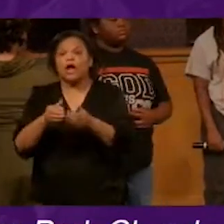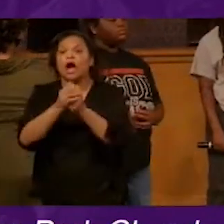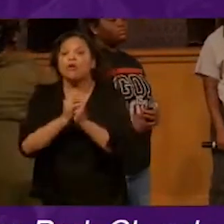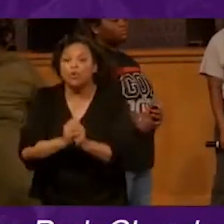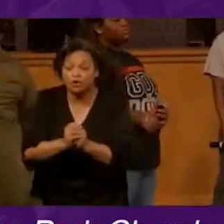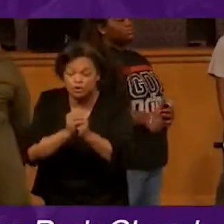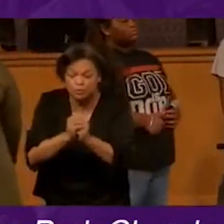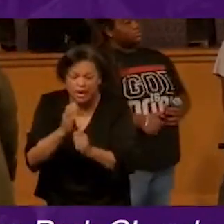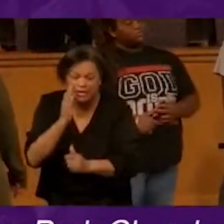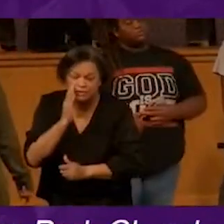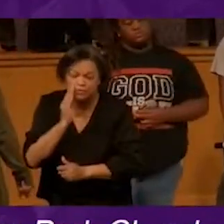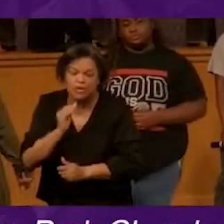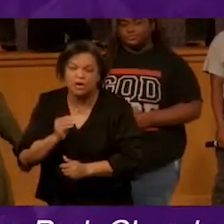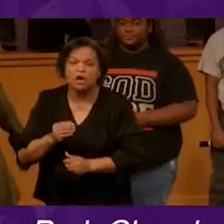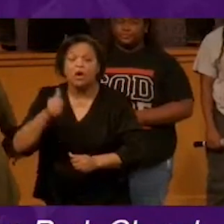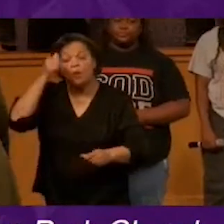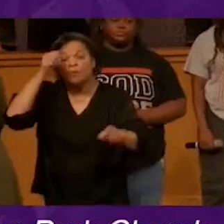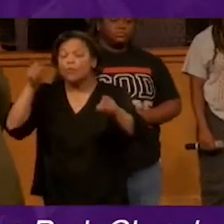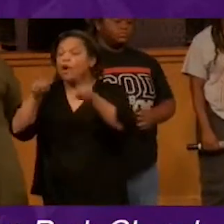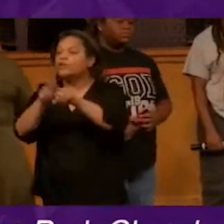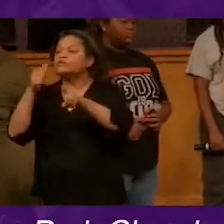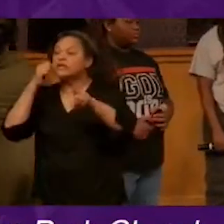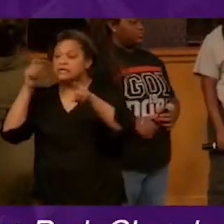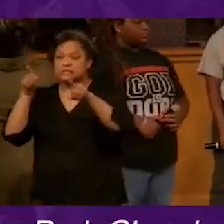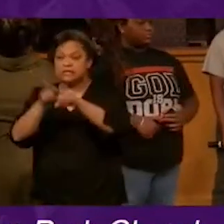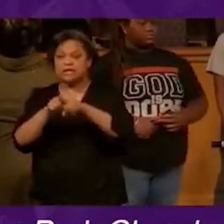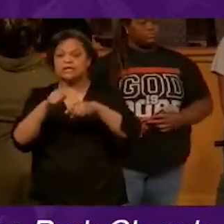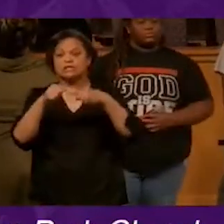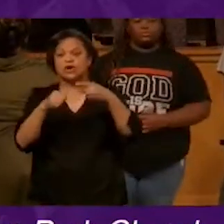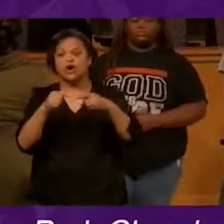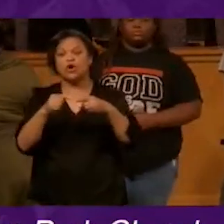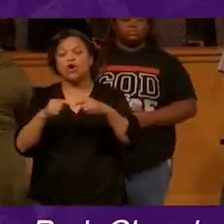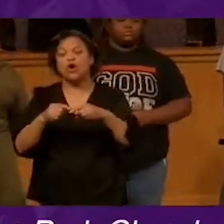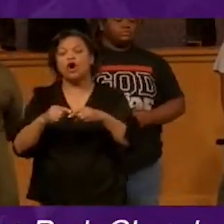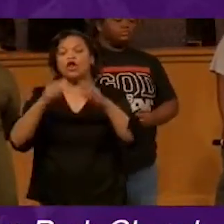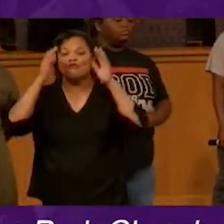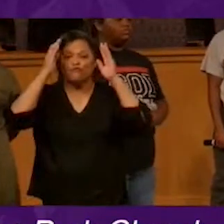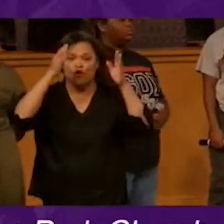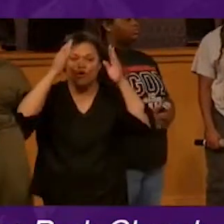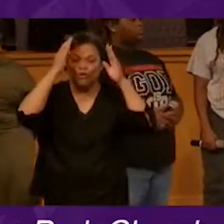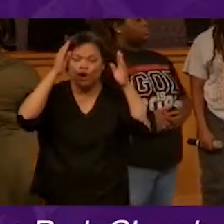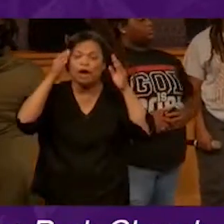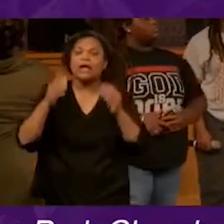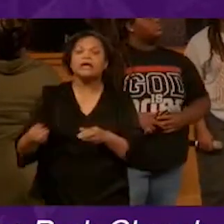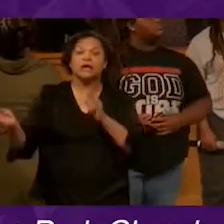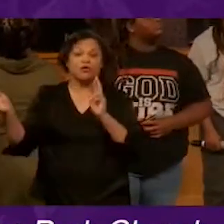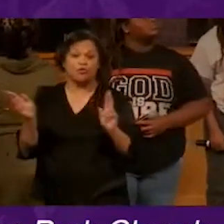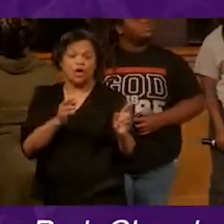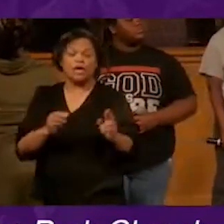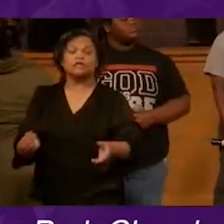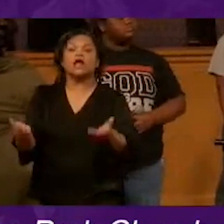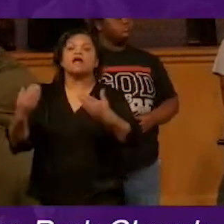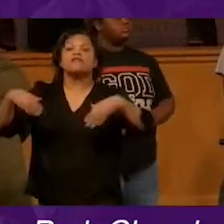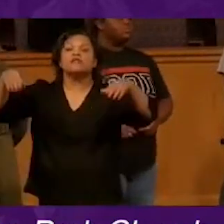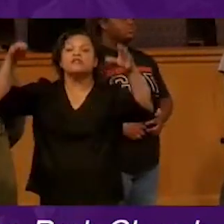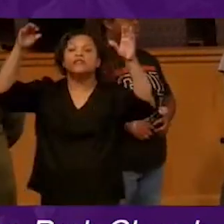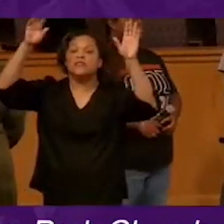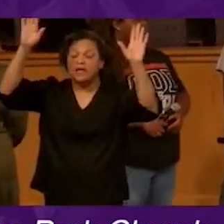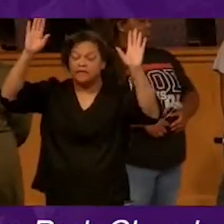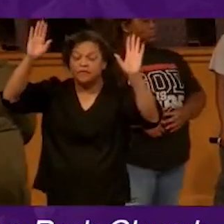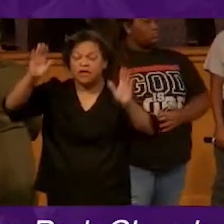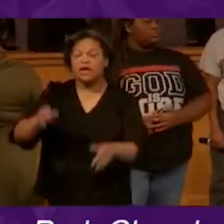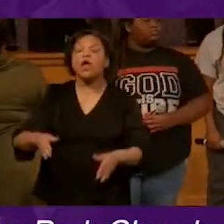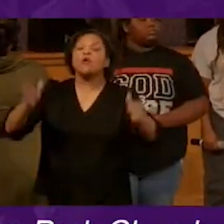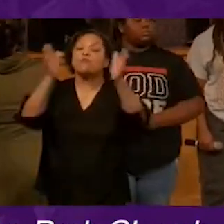worship experience. So my brothers and sisters, go ahead and lean in. Get your hands ready to be lifted wherever you are